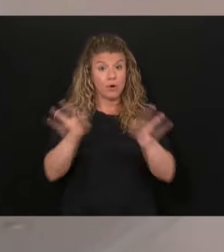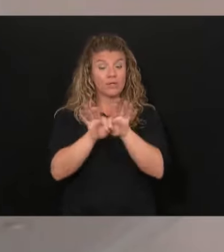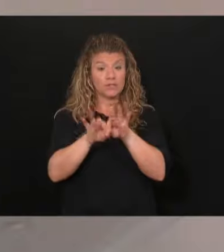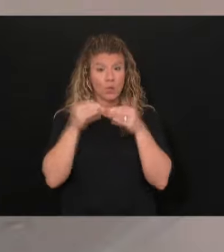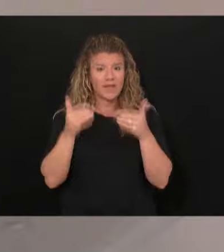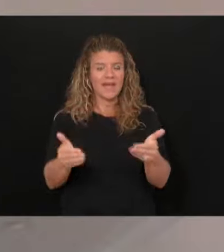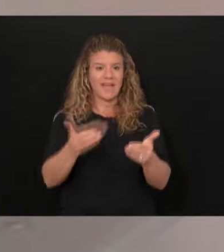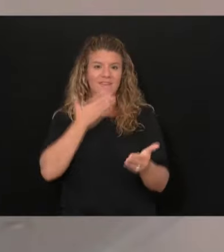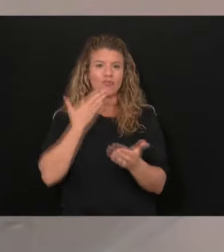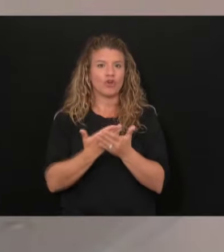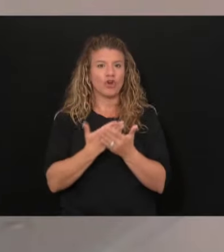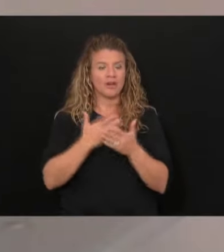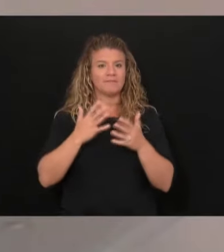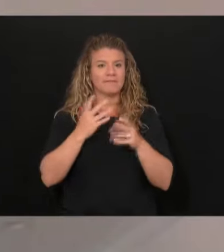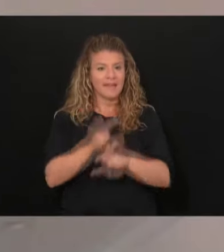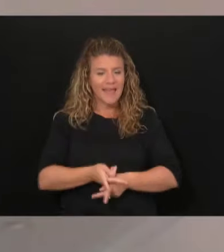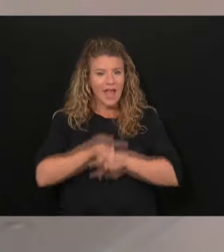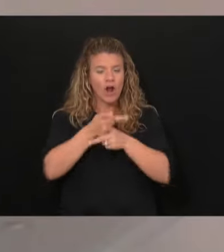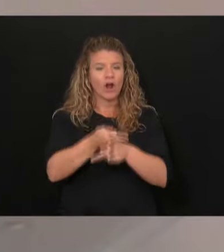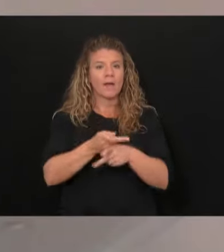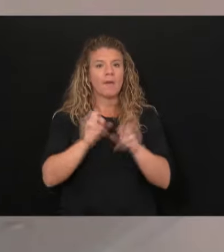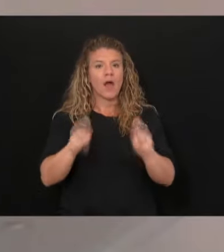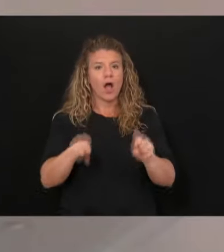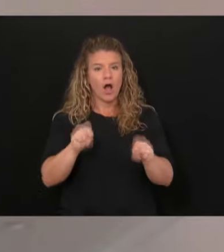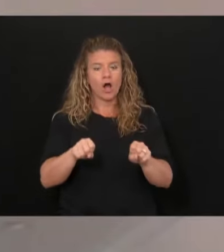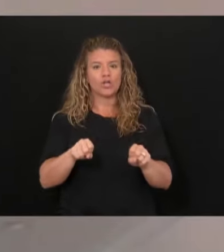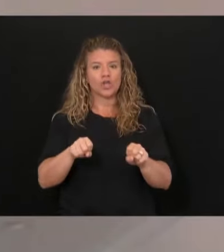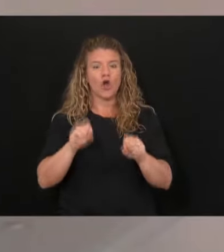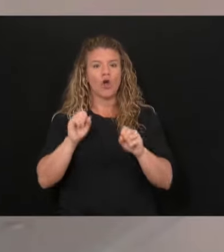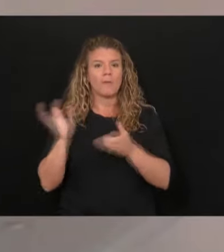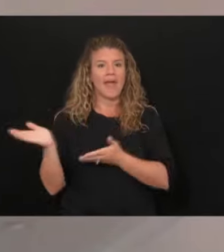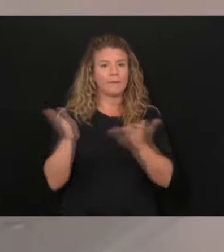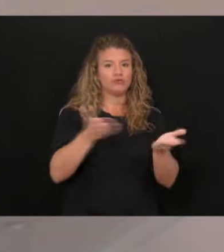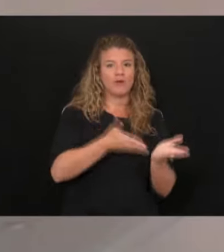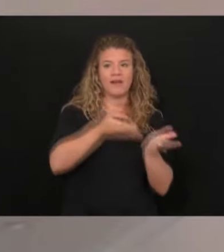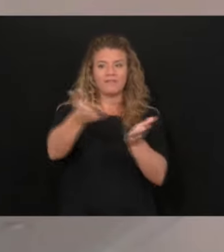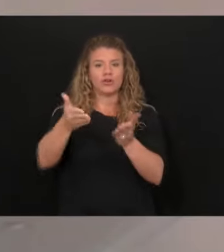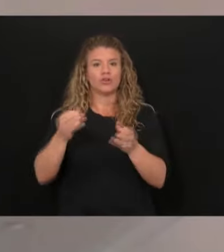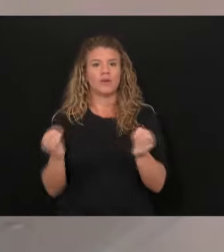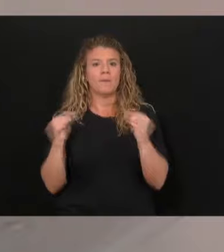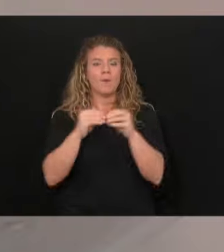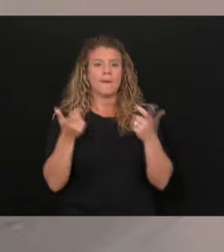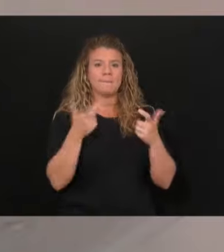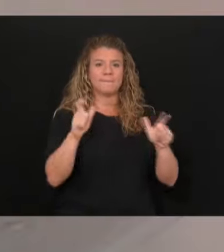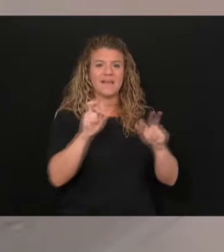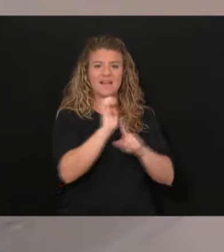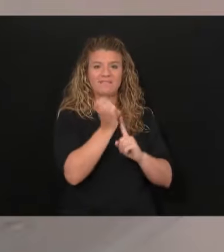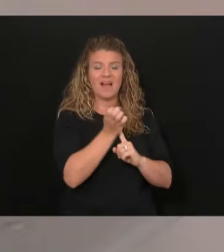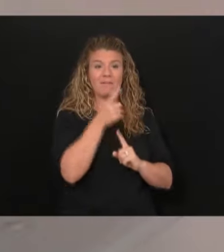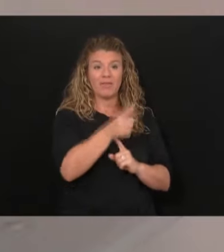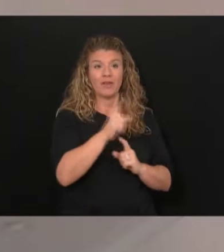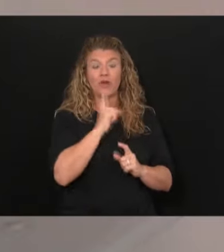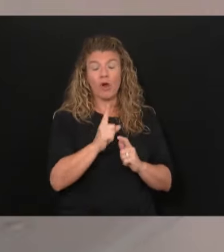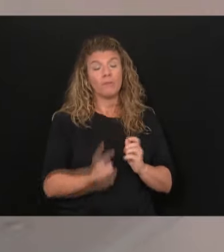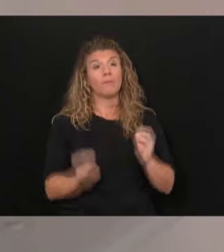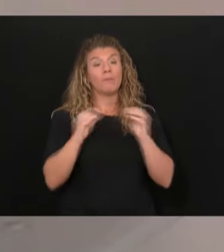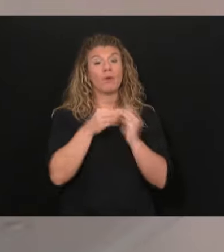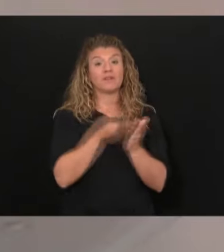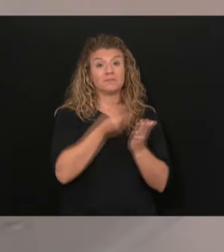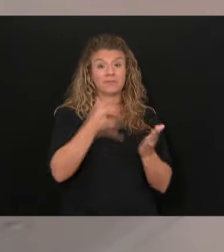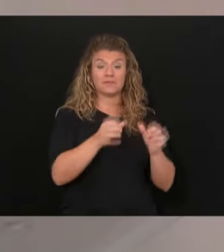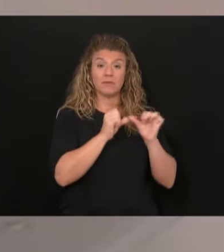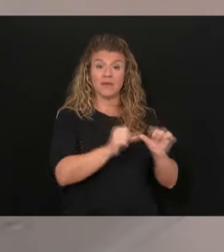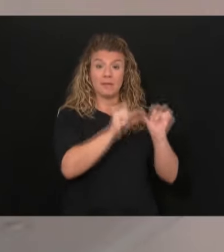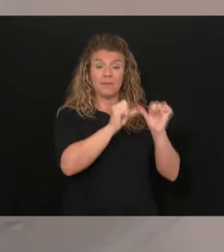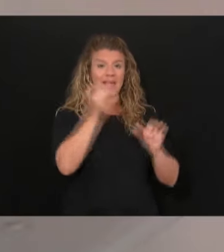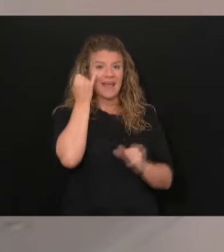to home, but also be able to move people to these more highly complex environments that are much more expensive to keep up if people need